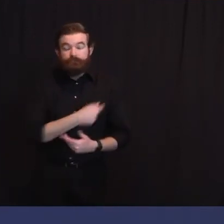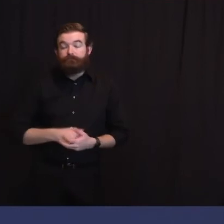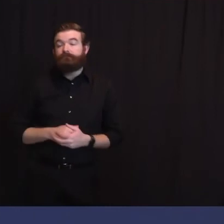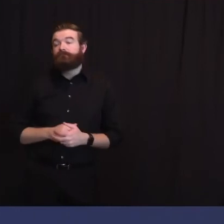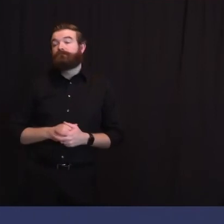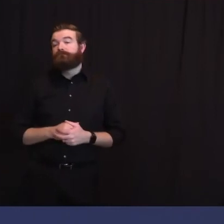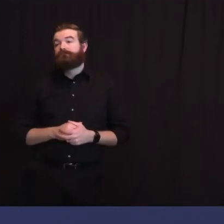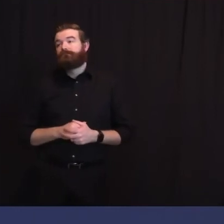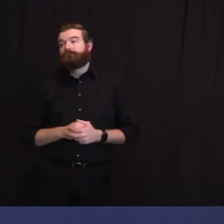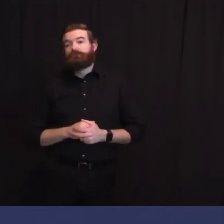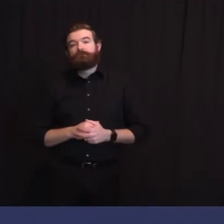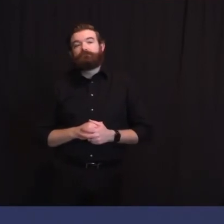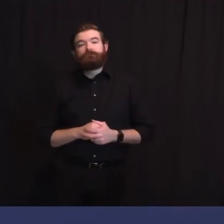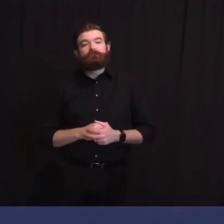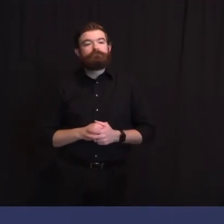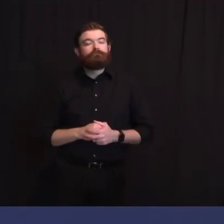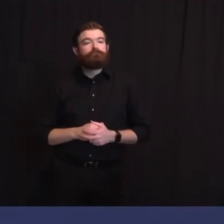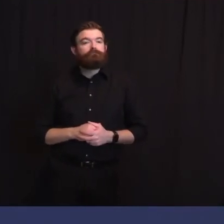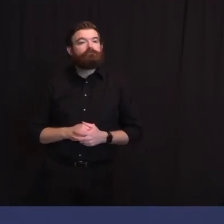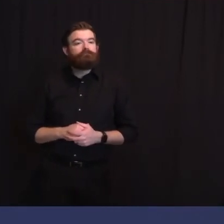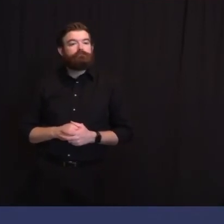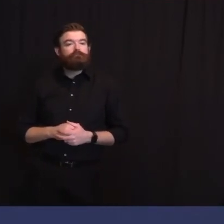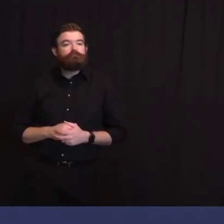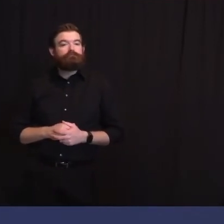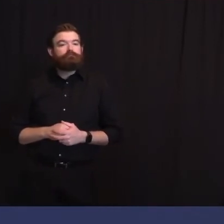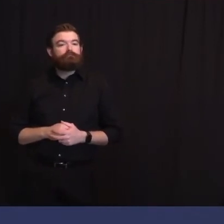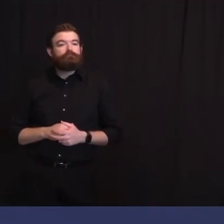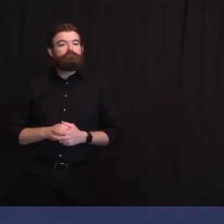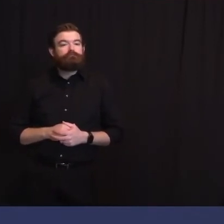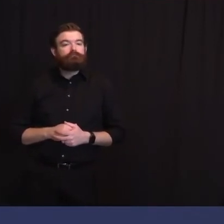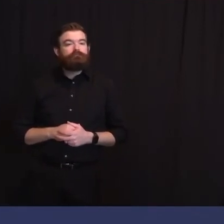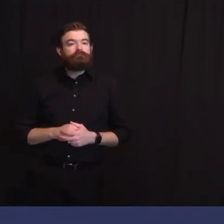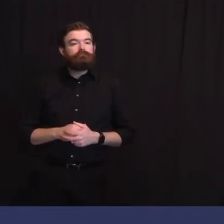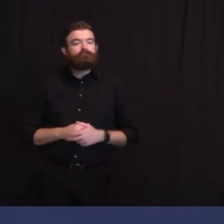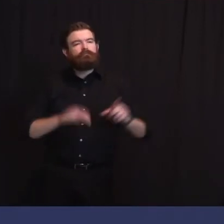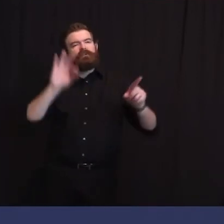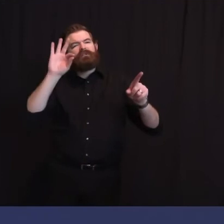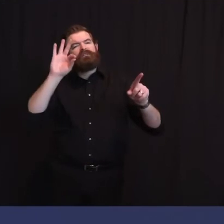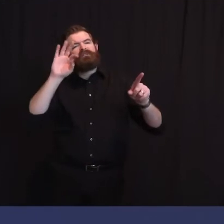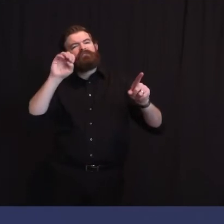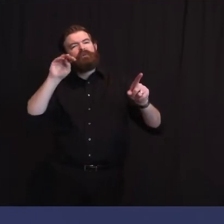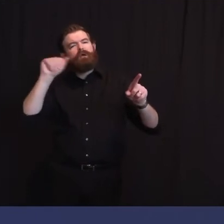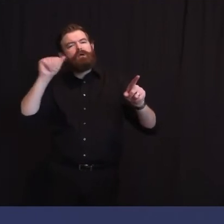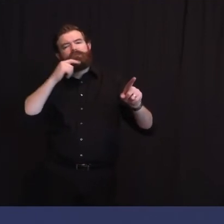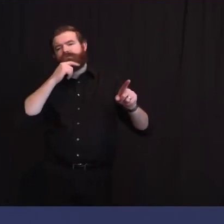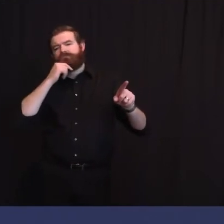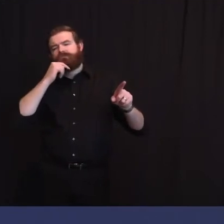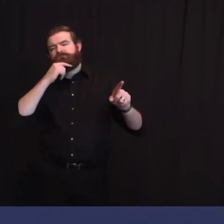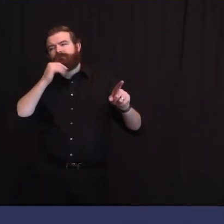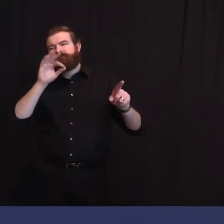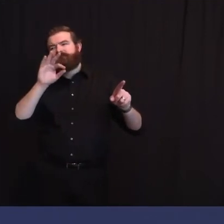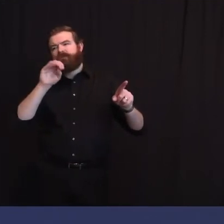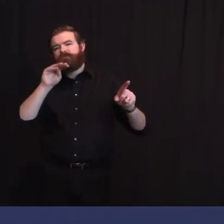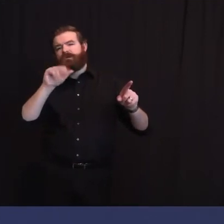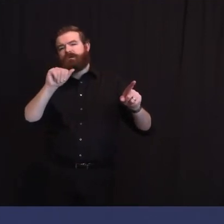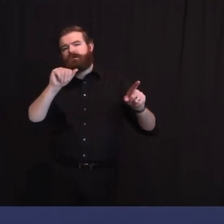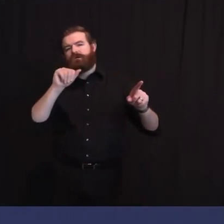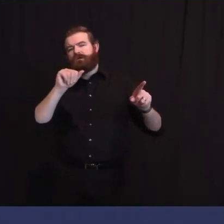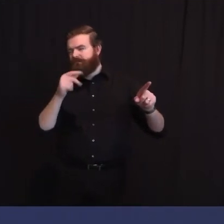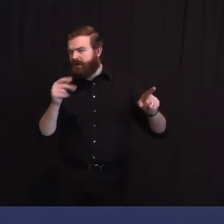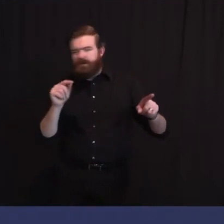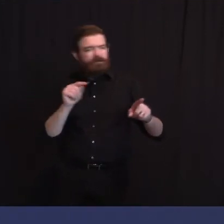I'm going to jump to FEMA, and then you've got the state versus federal. The FEMA, our team is regularly in discussions. Pat, you want to jump in on that?